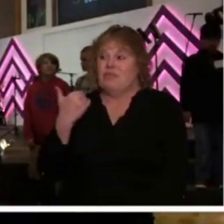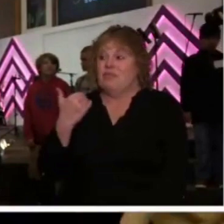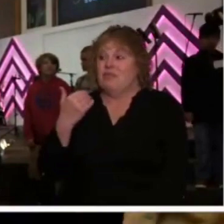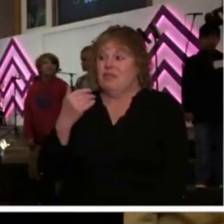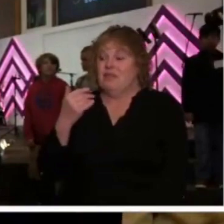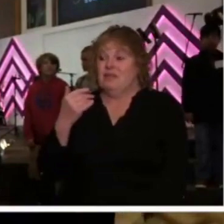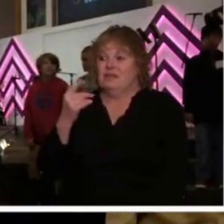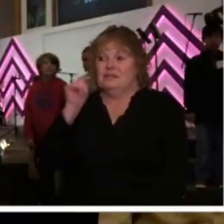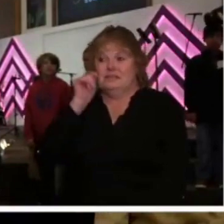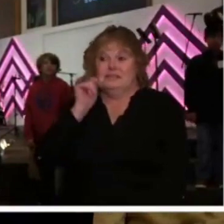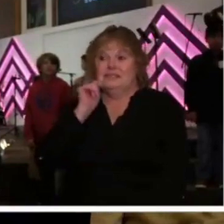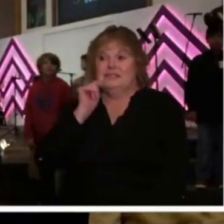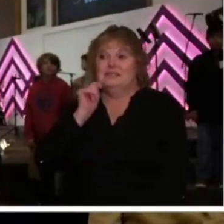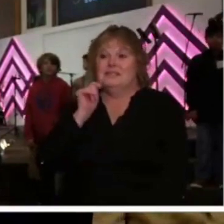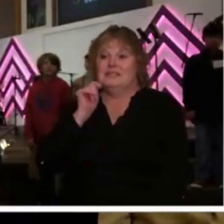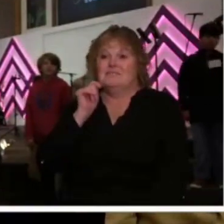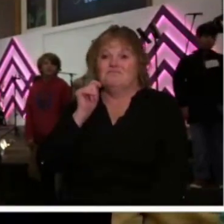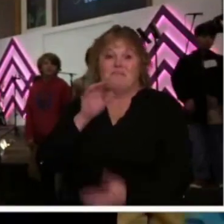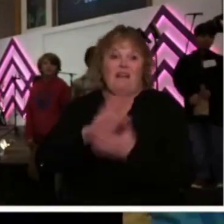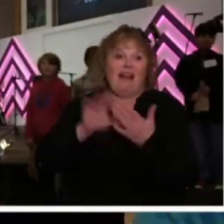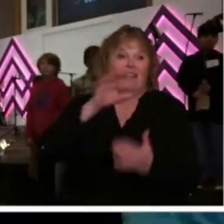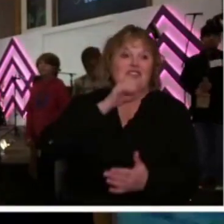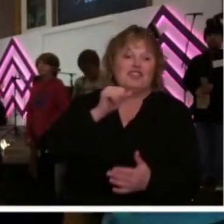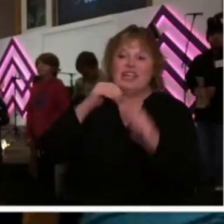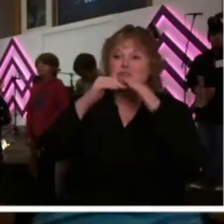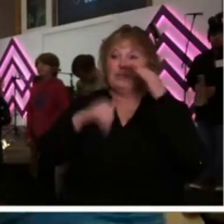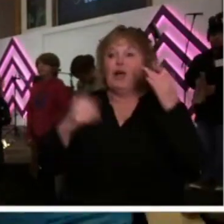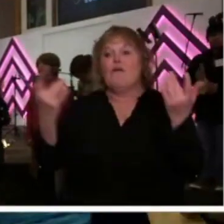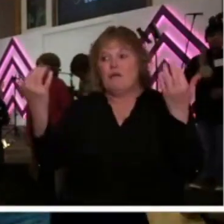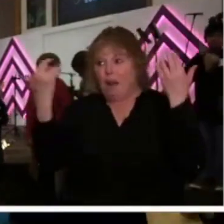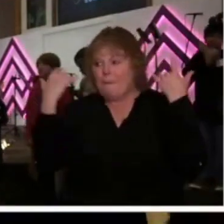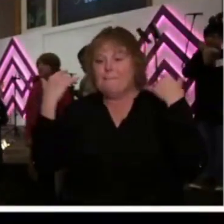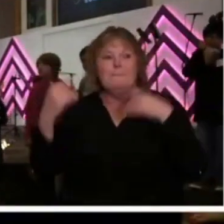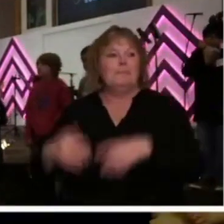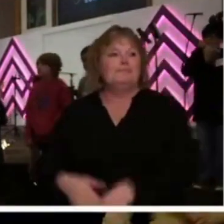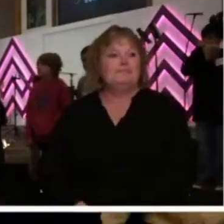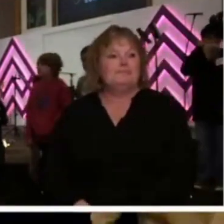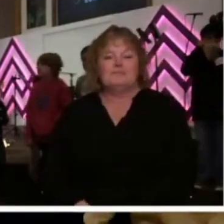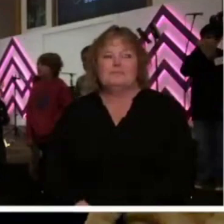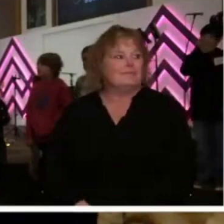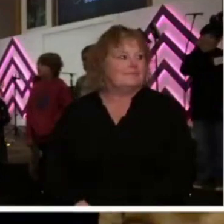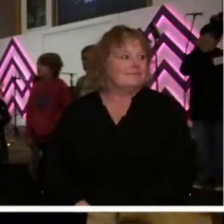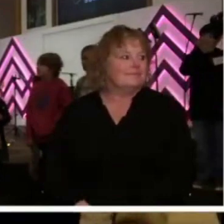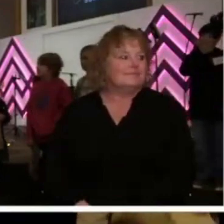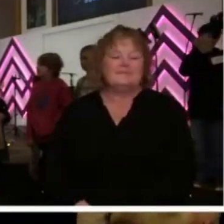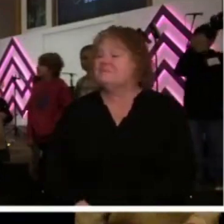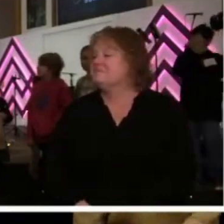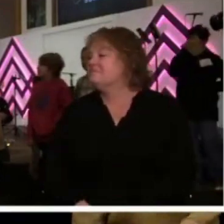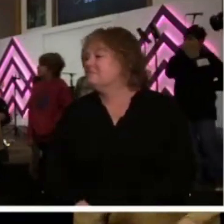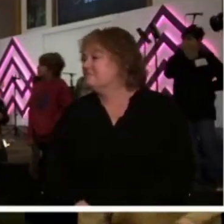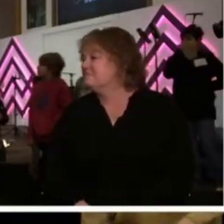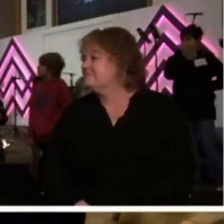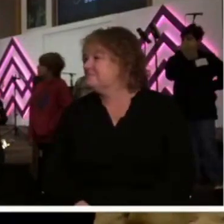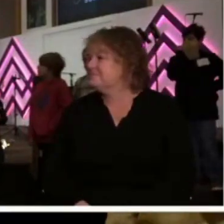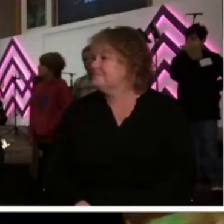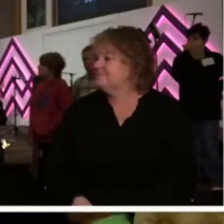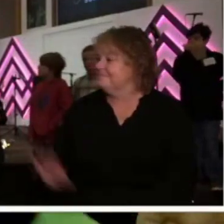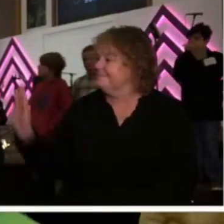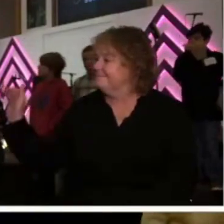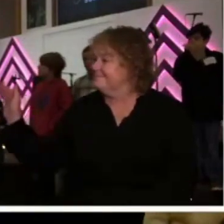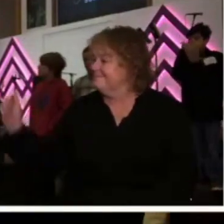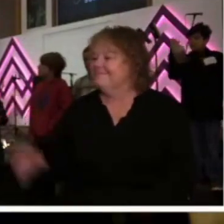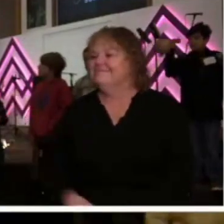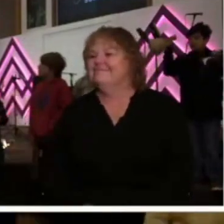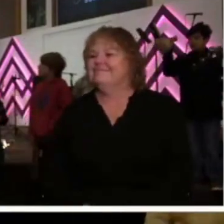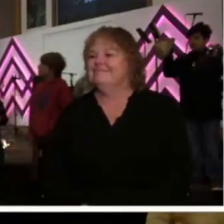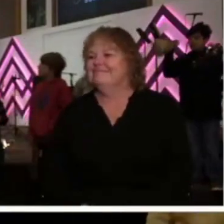If you're in college age and younger, would you come and find a place to stand up here as well? Oh, there's still more